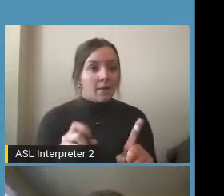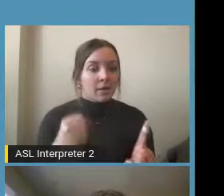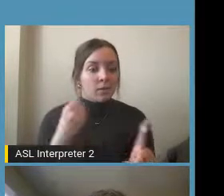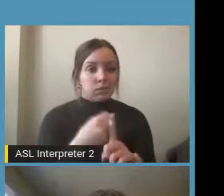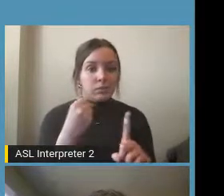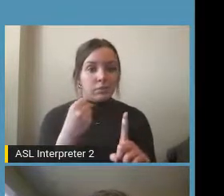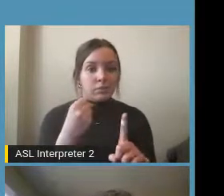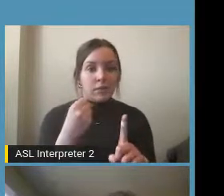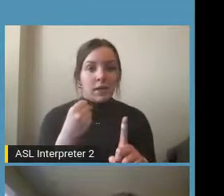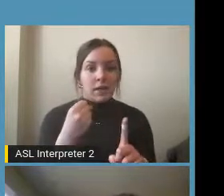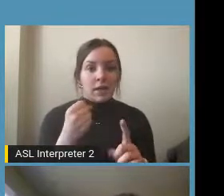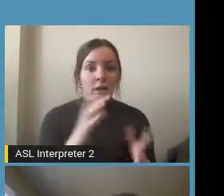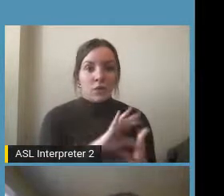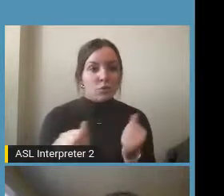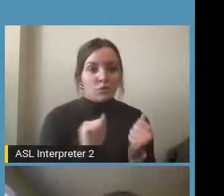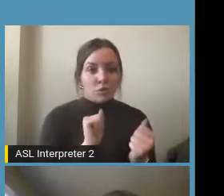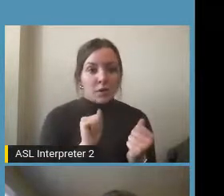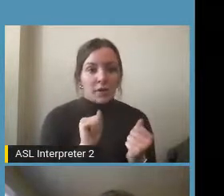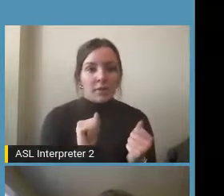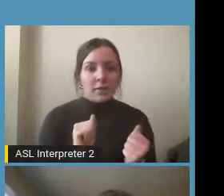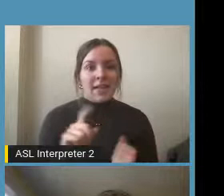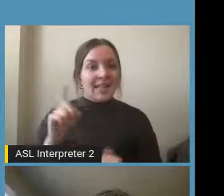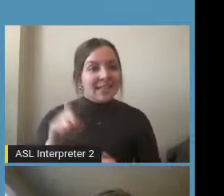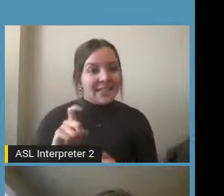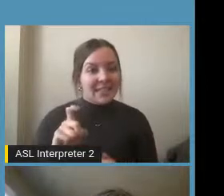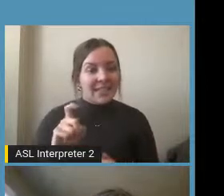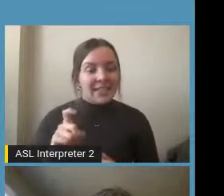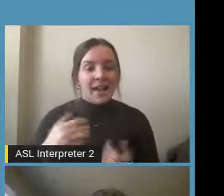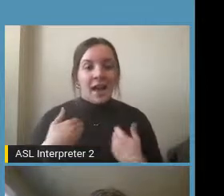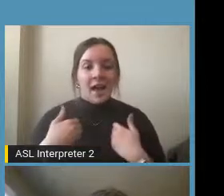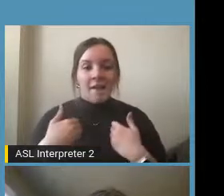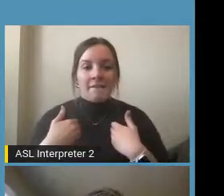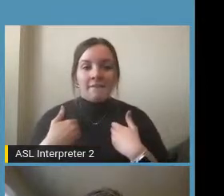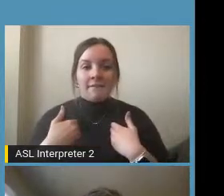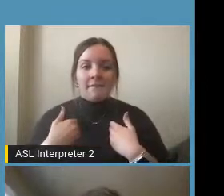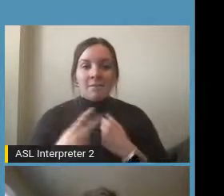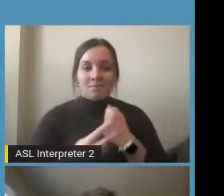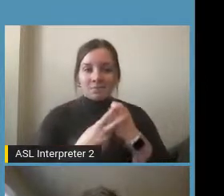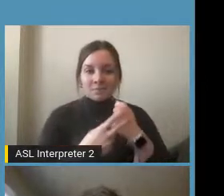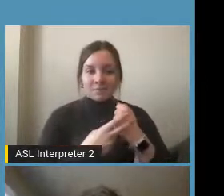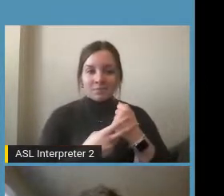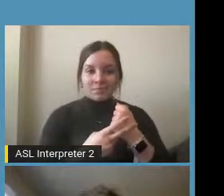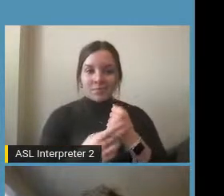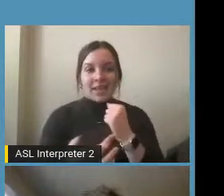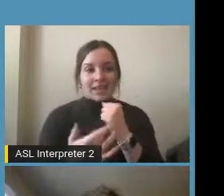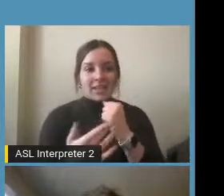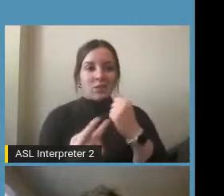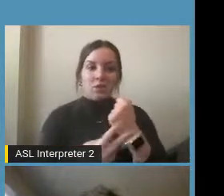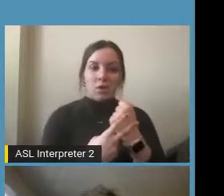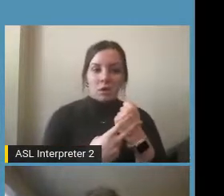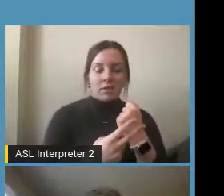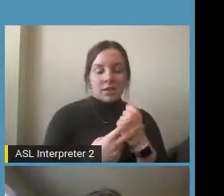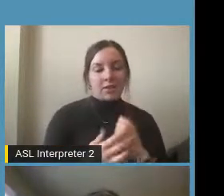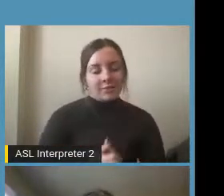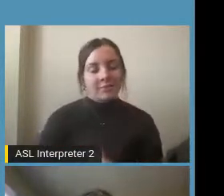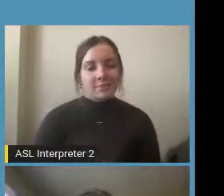this digital archive is a really important aspect to scanning in general.